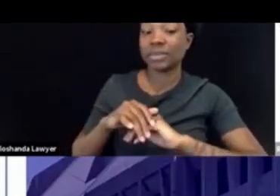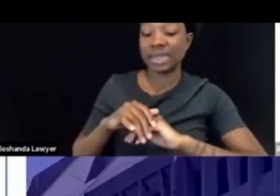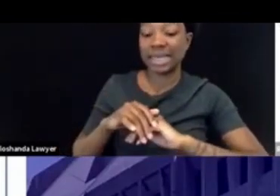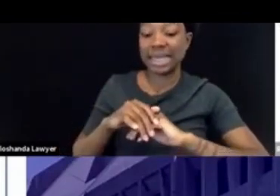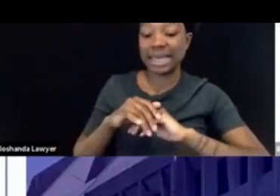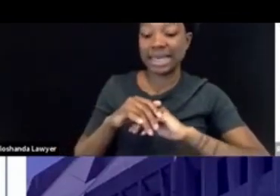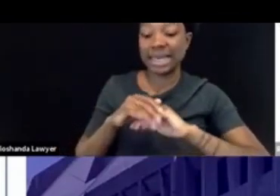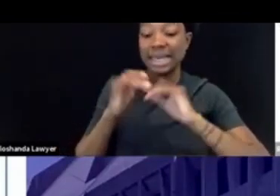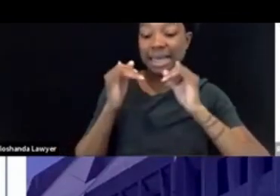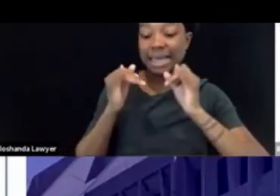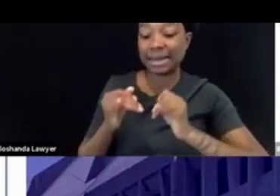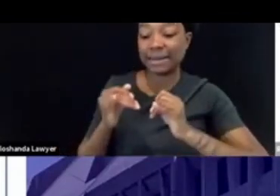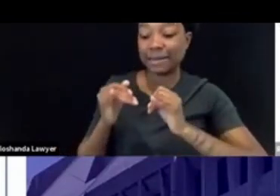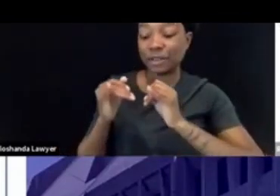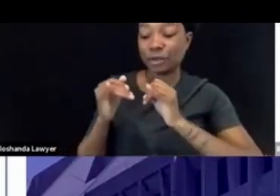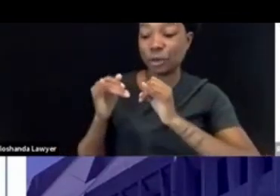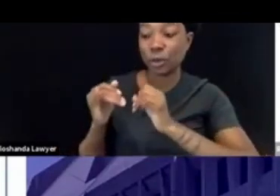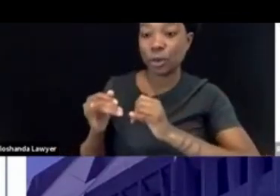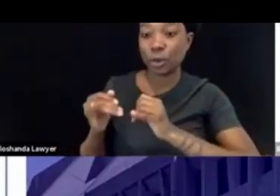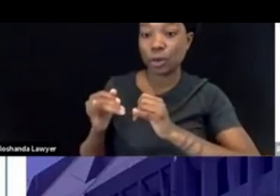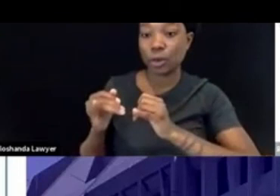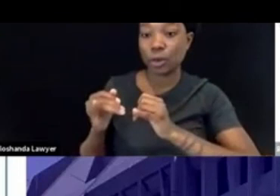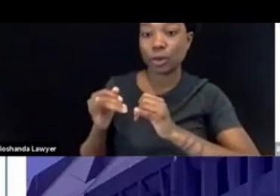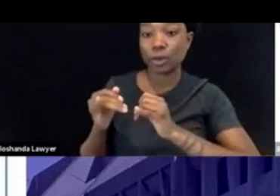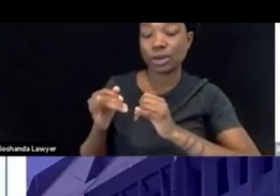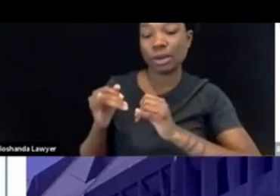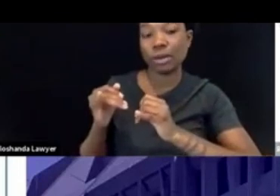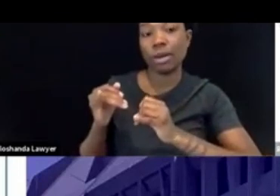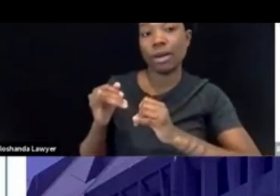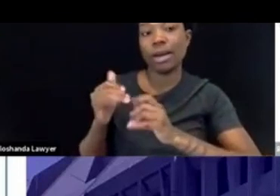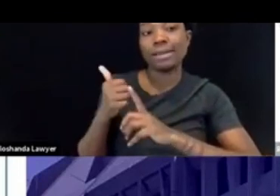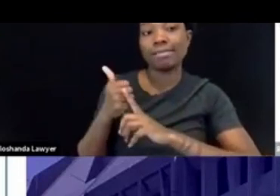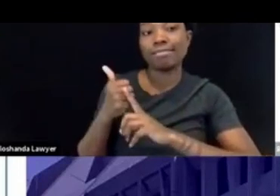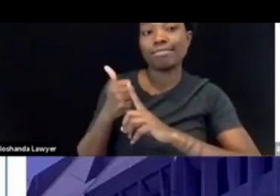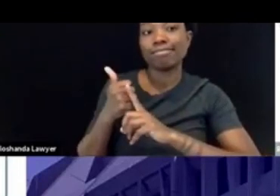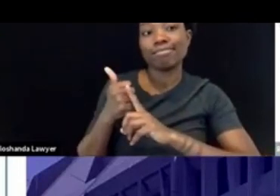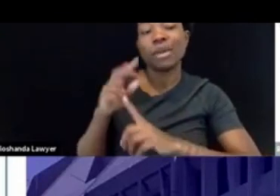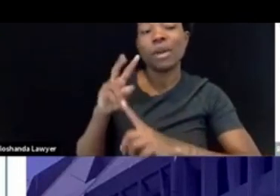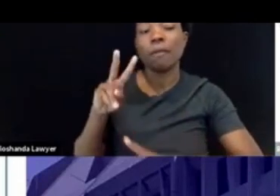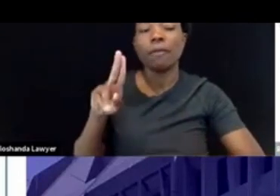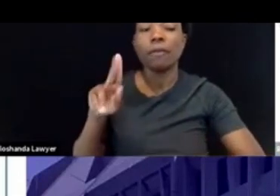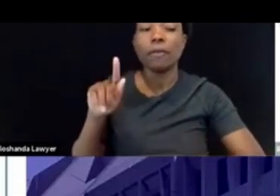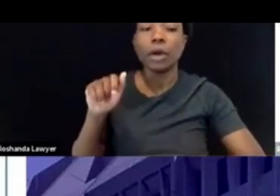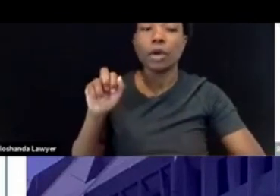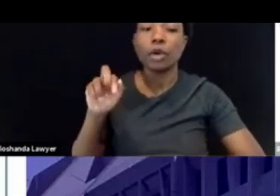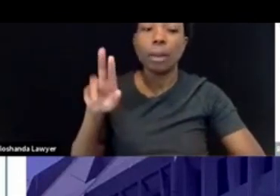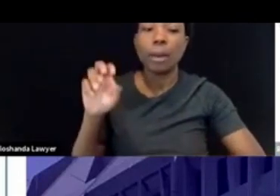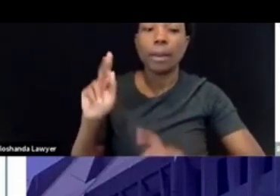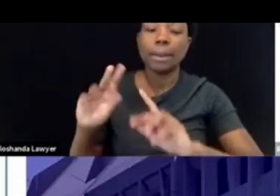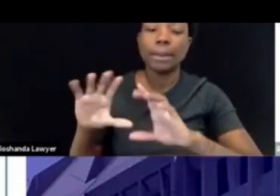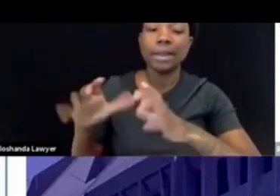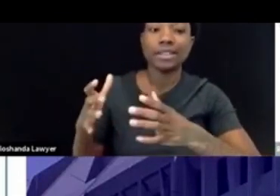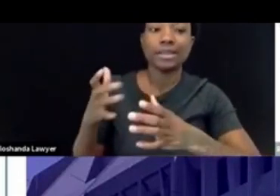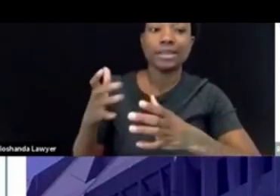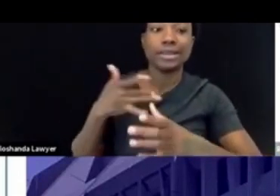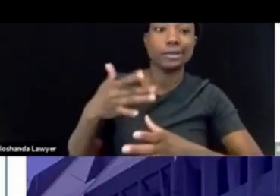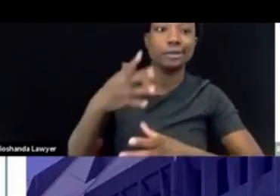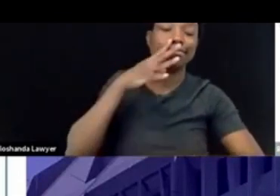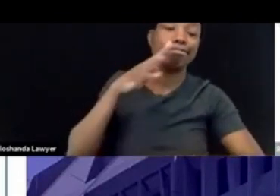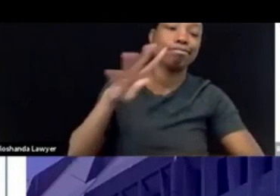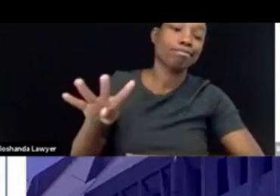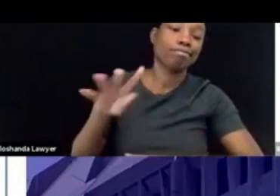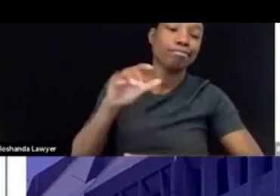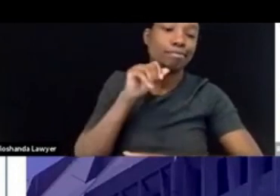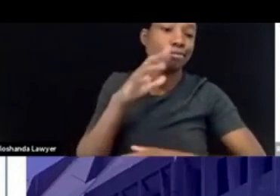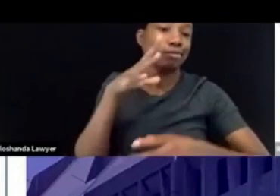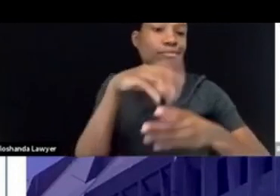individuals are just vulnerable populations are not taken into account. So I'm getting the alert